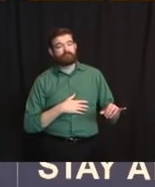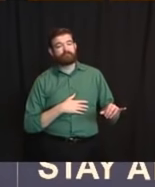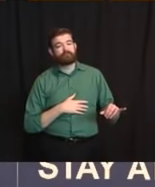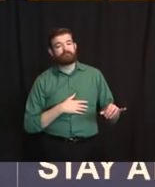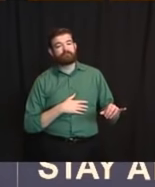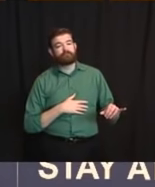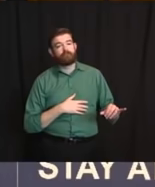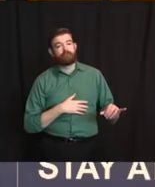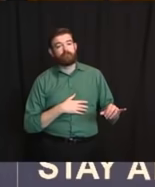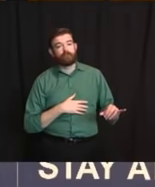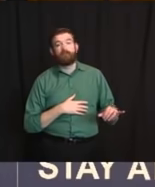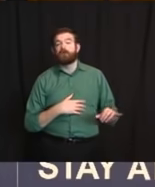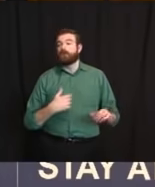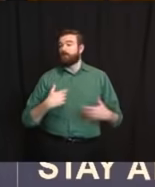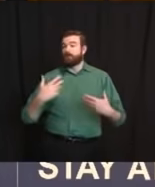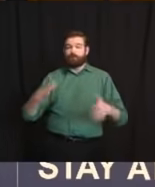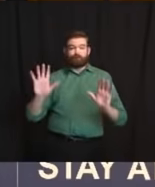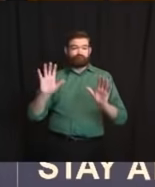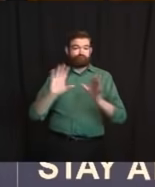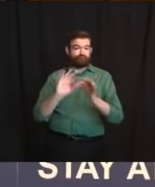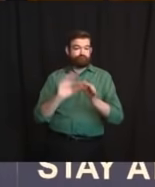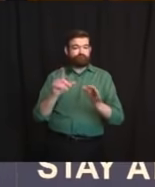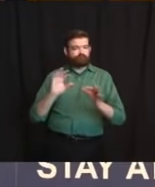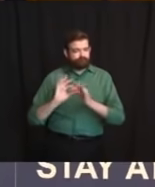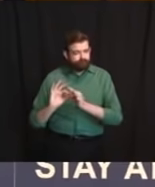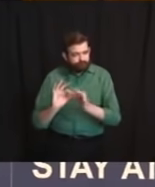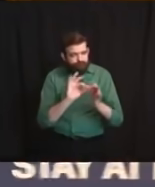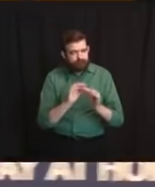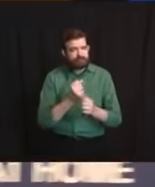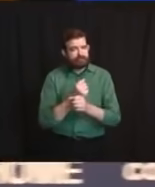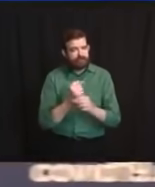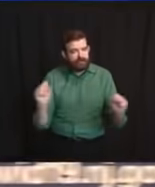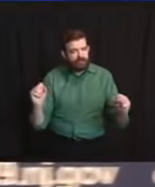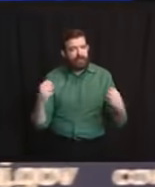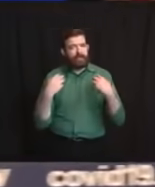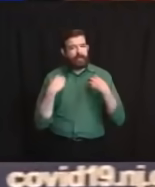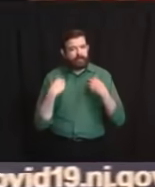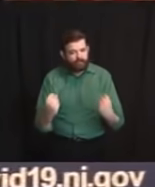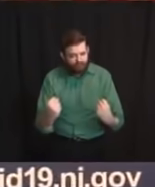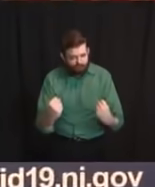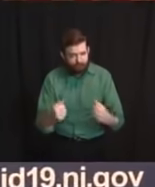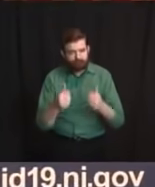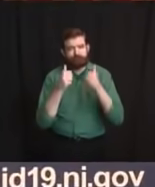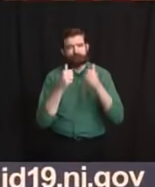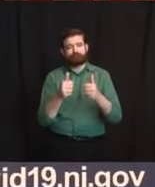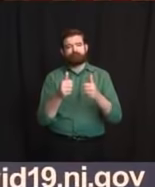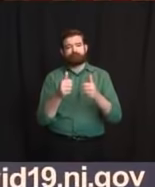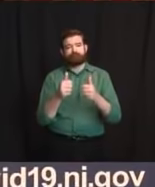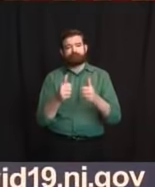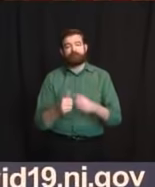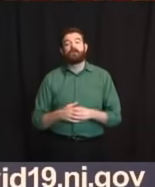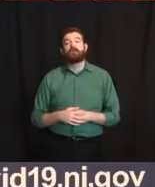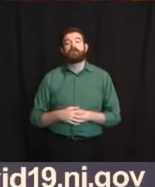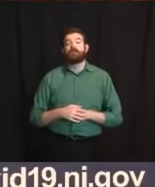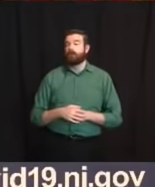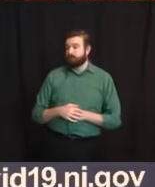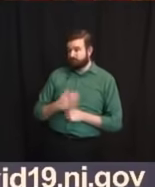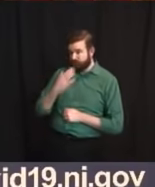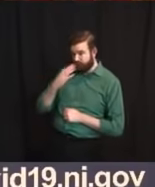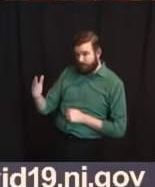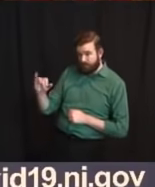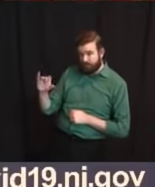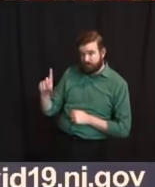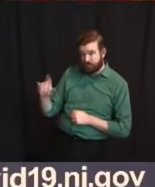report. Stay connected, stay safe, and stay healthy. Thank you. Judy, thank you. In elective